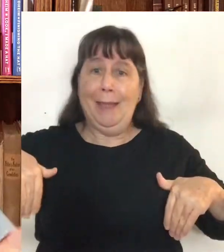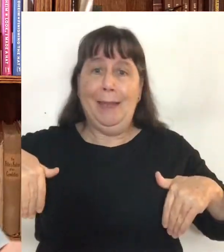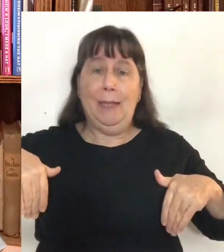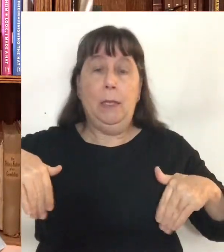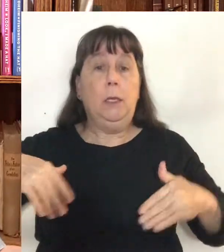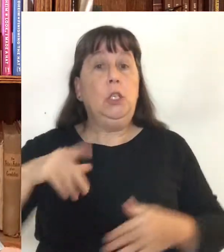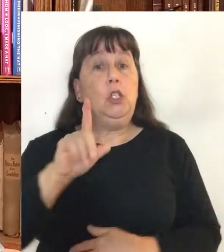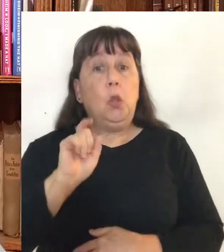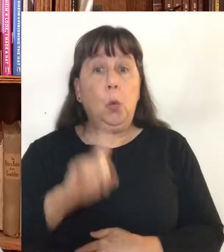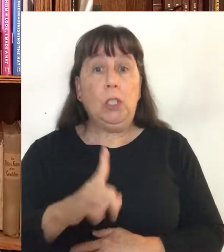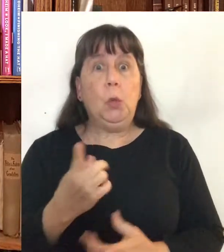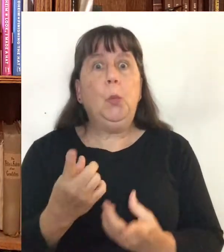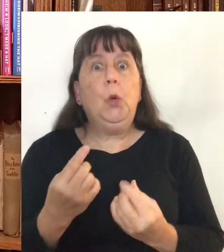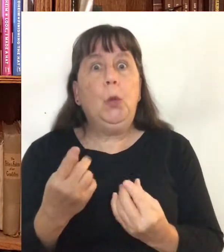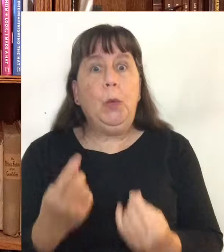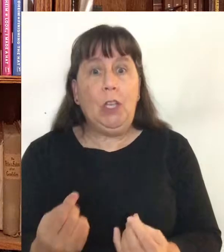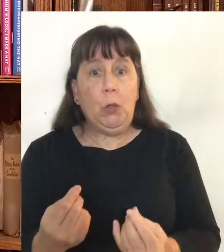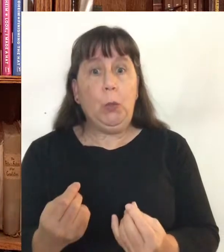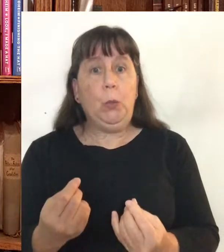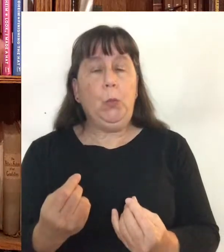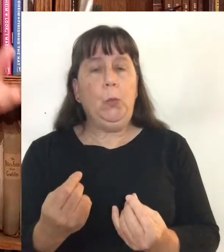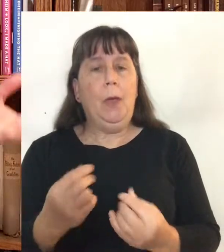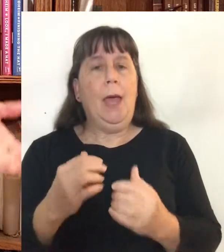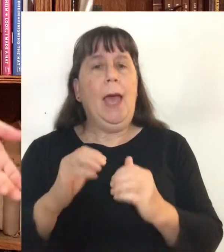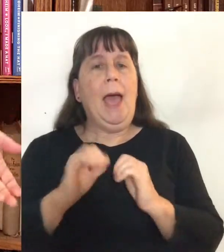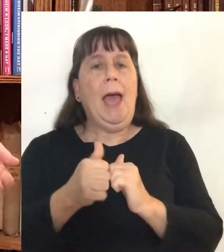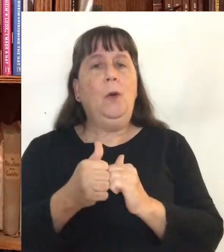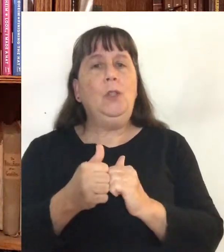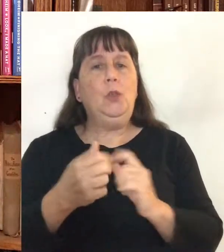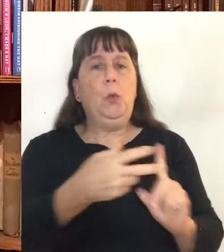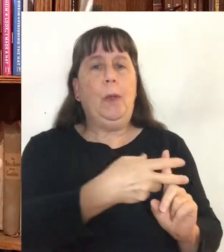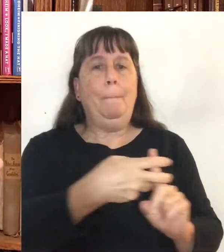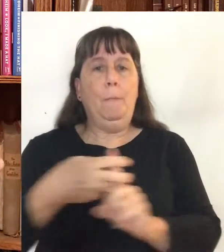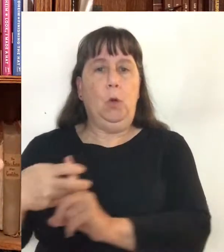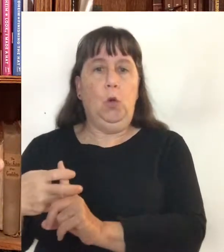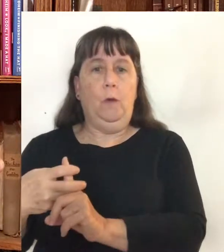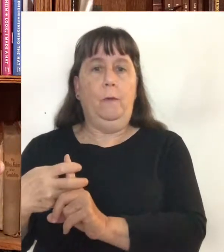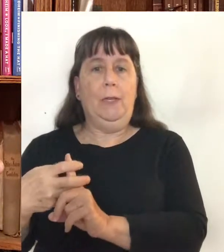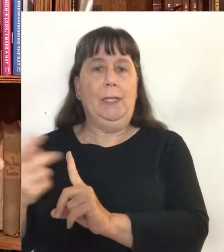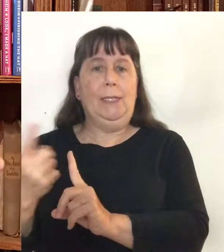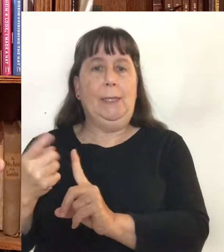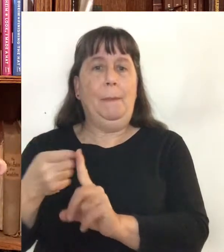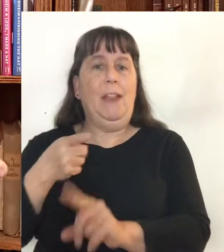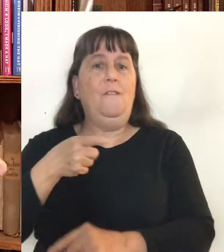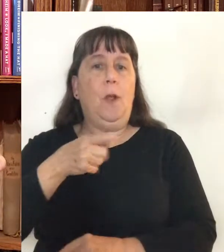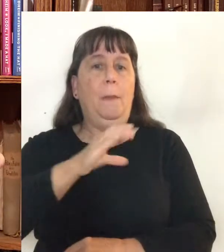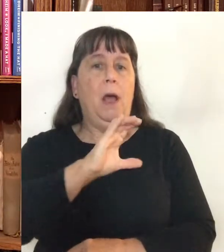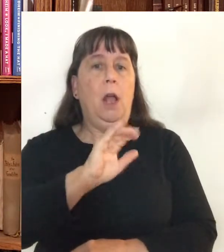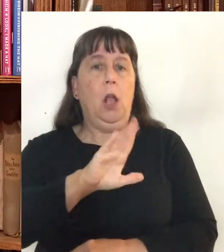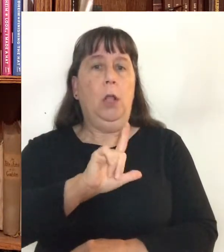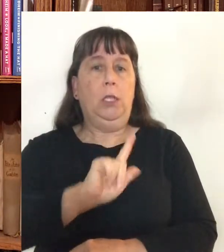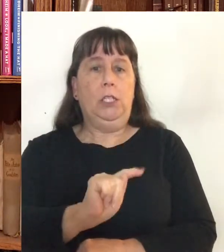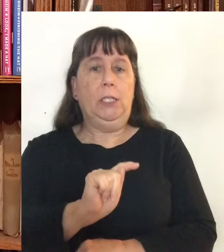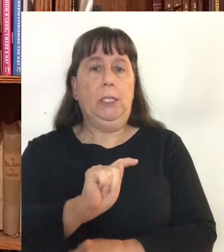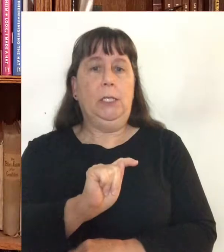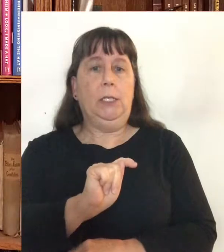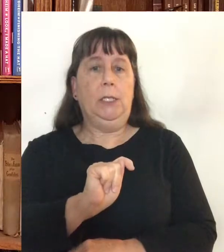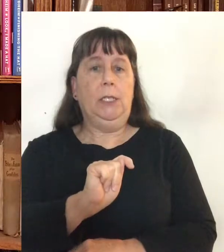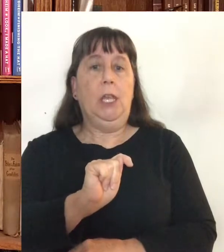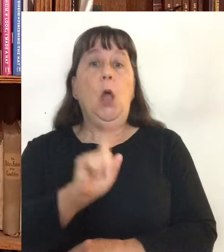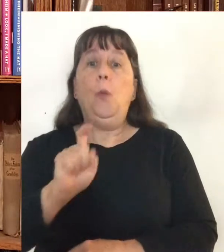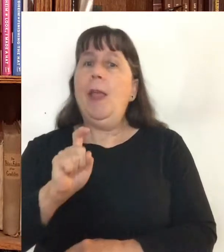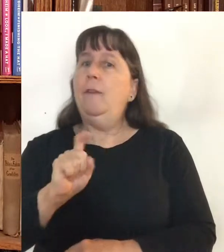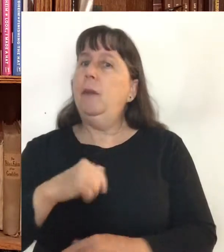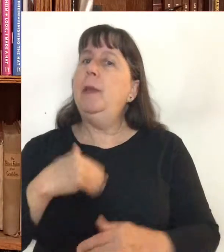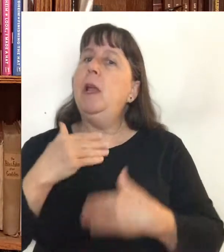do we do? How to remove somebody from a cult? We have to be kind to our